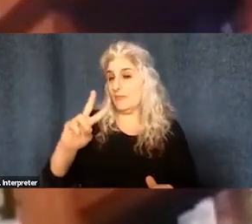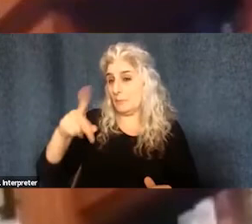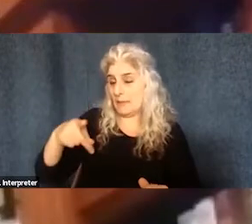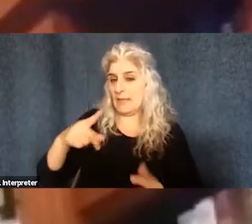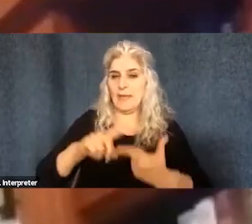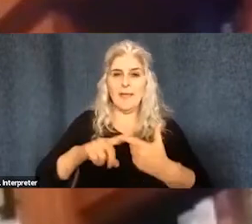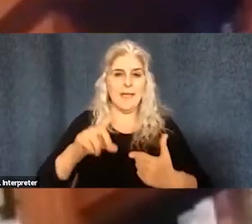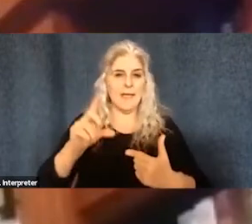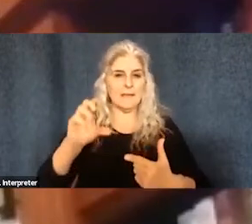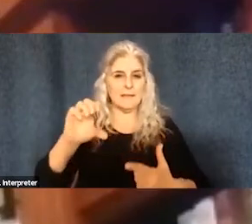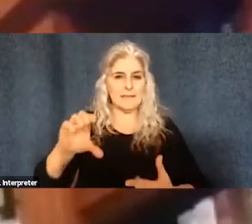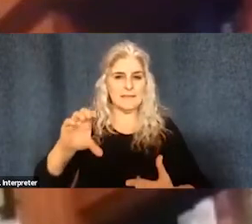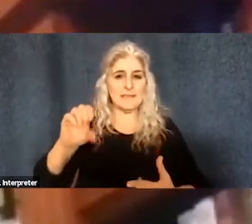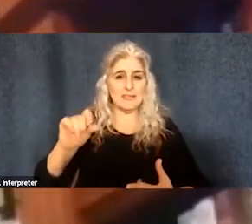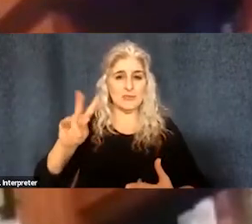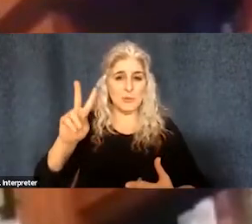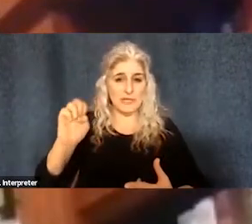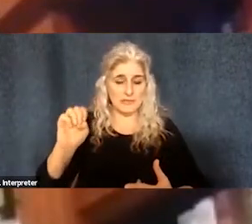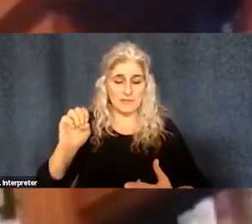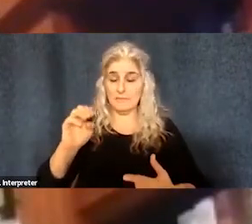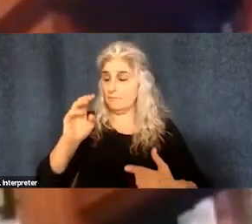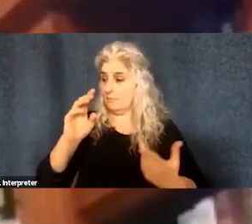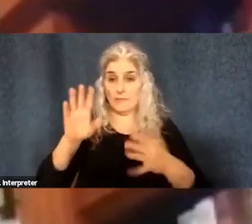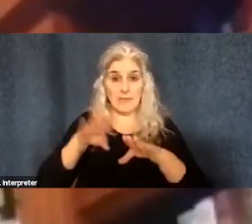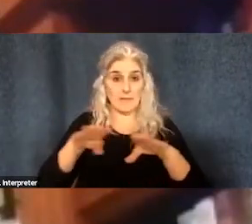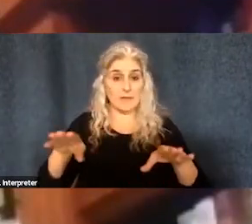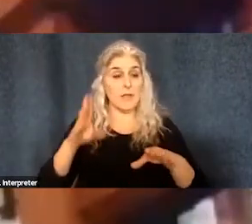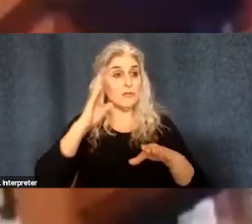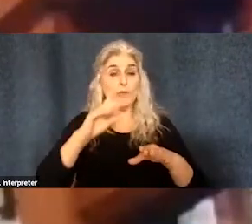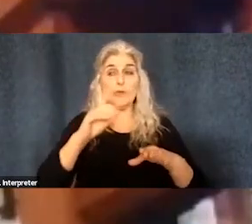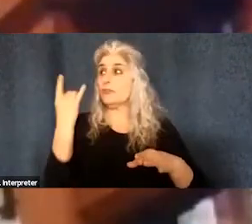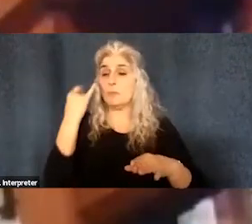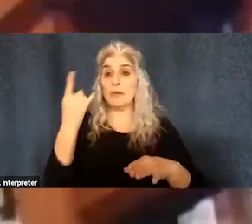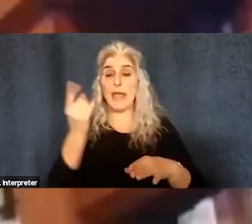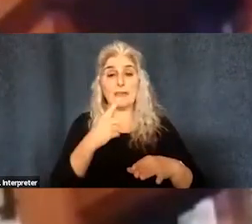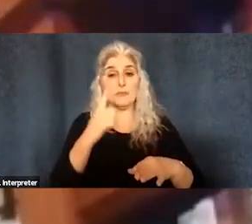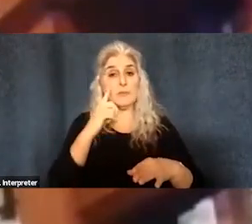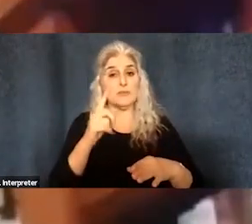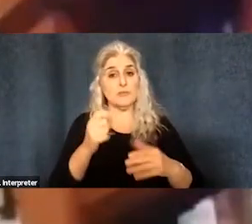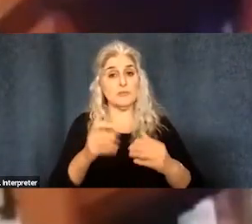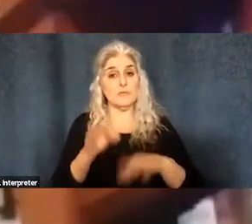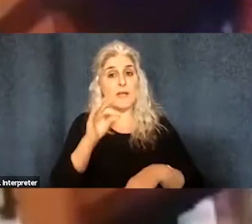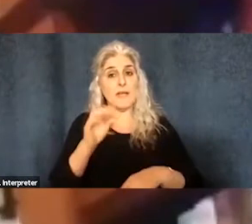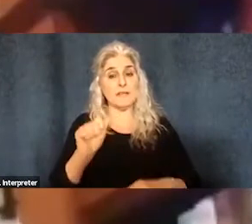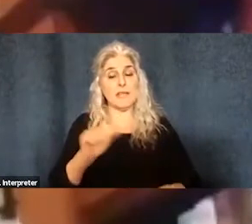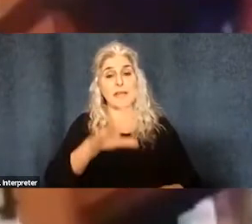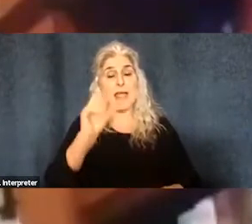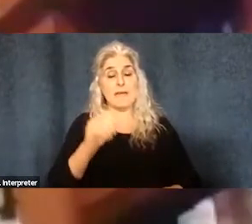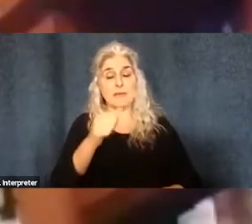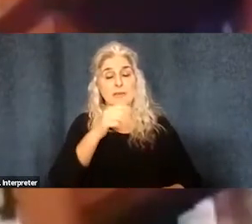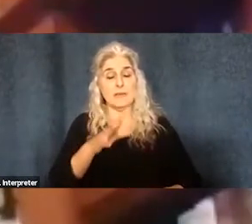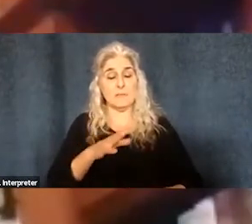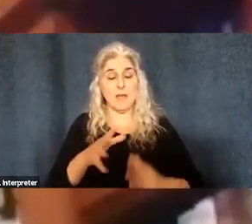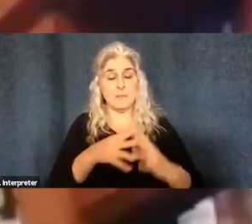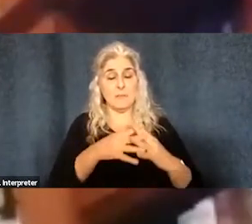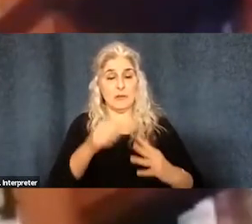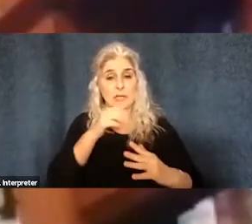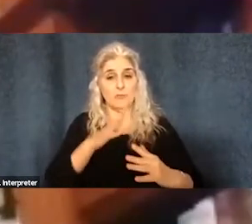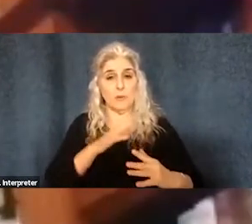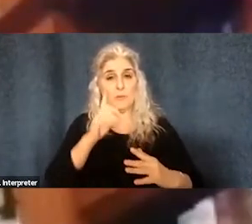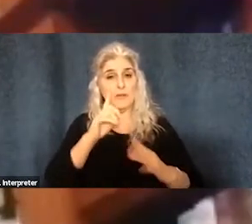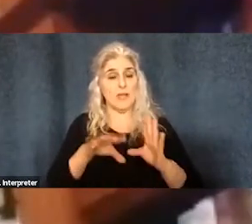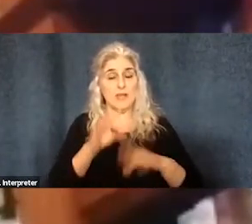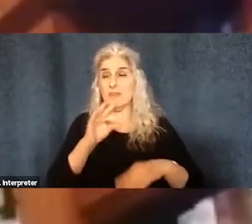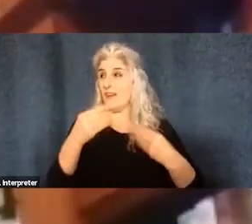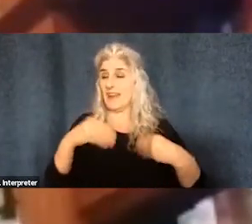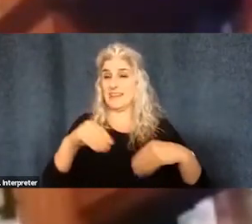Because when I'm asked to find an African-American woman for institutional sales globally for 5,000 people, you know what?